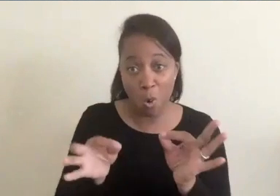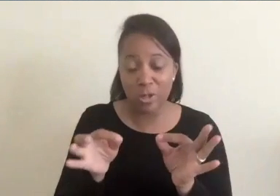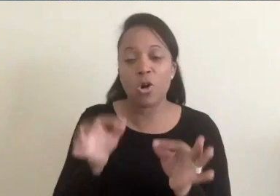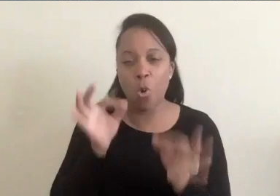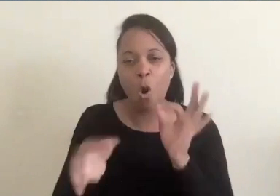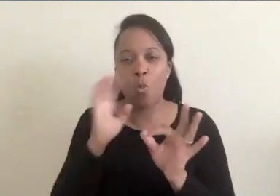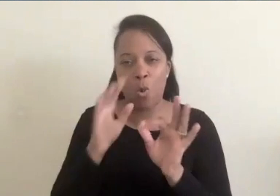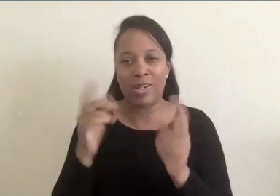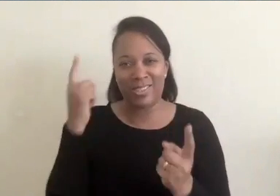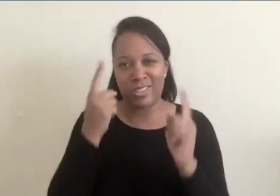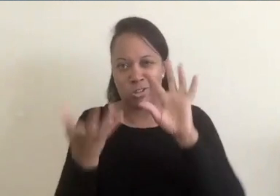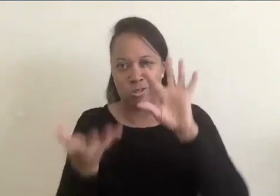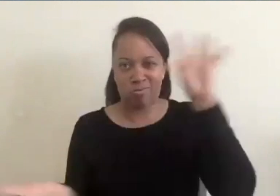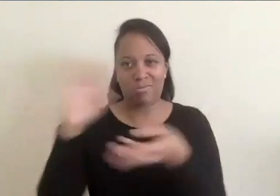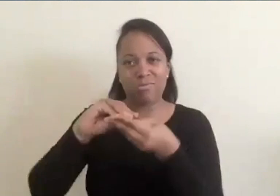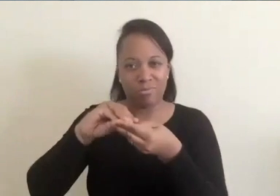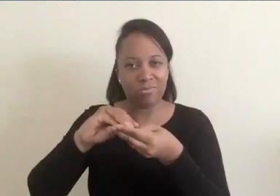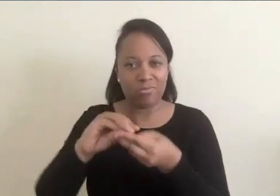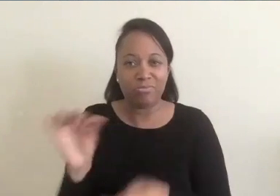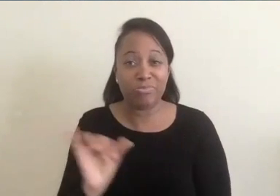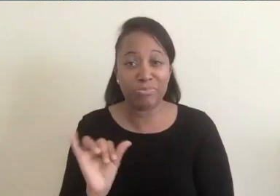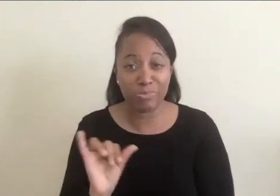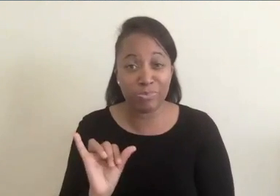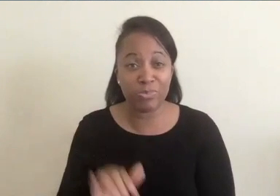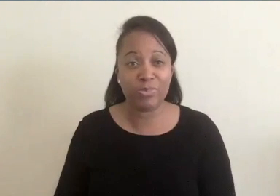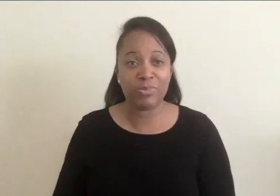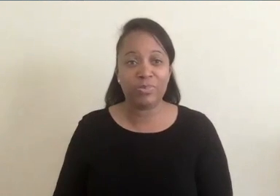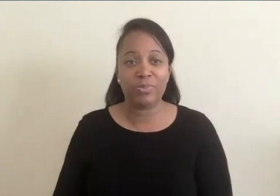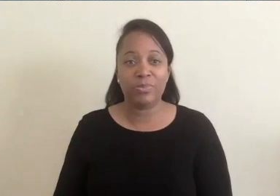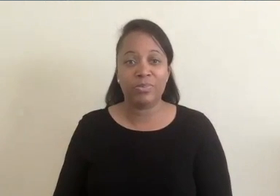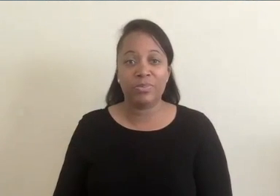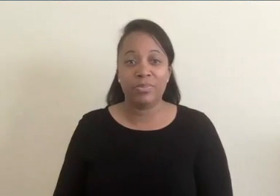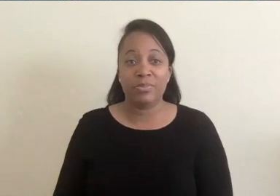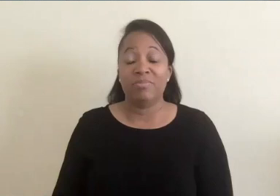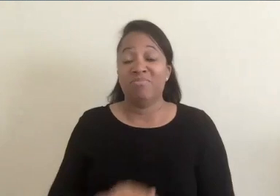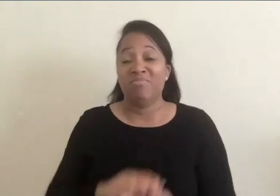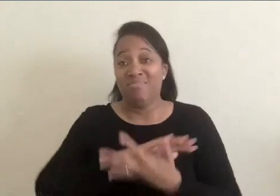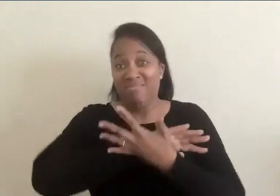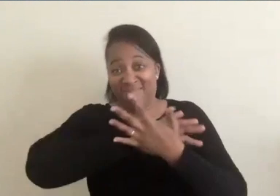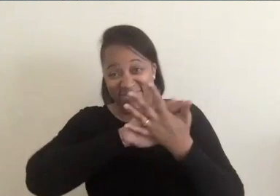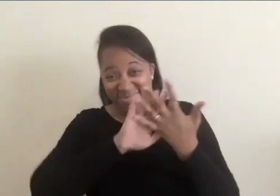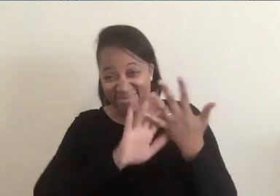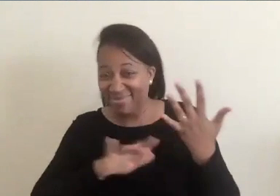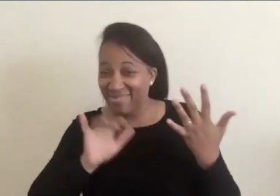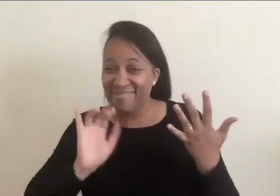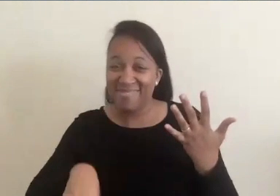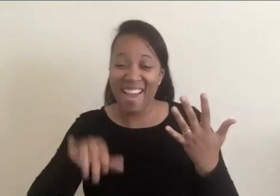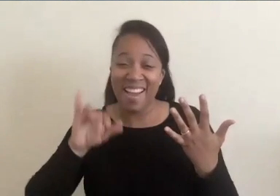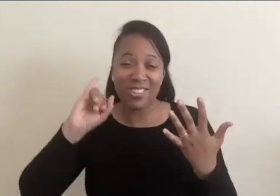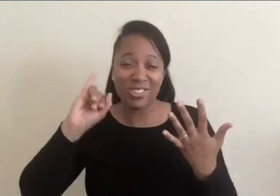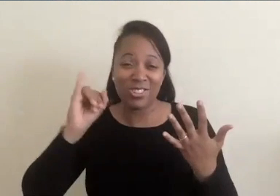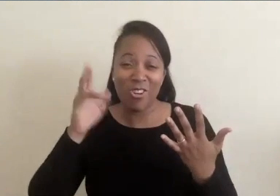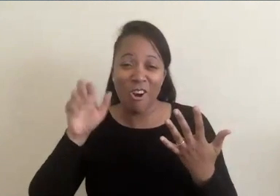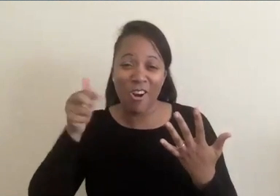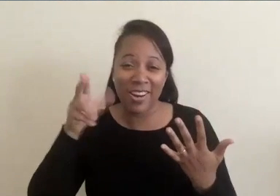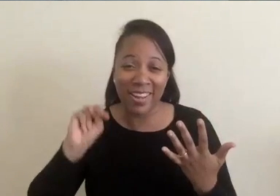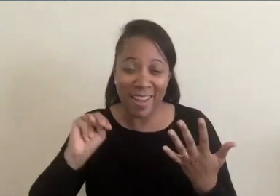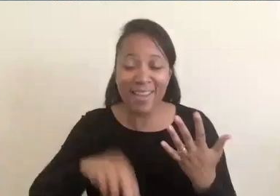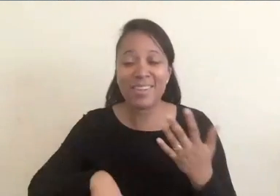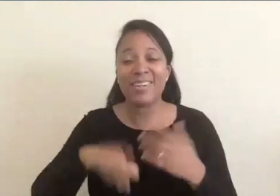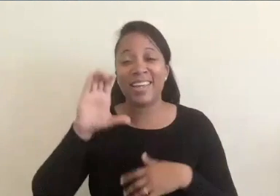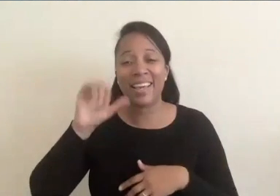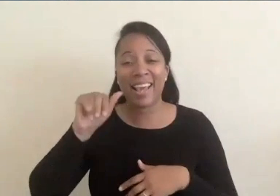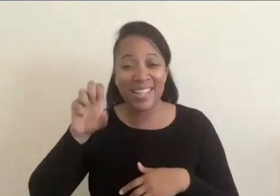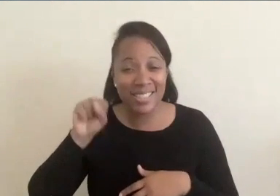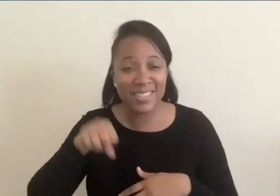would consider that as well. So through all the jargon and through all the definitions and through all